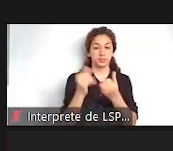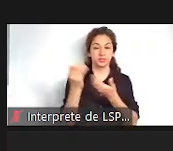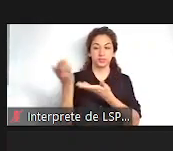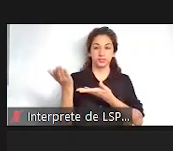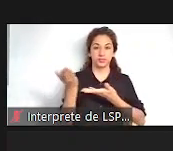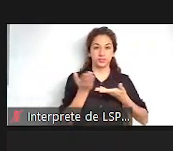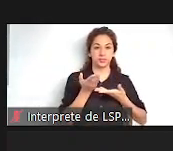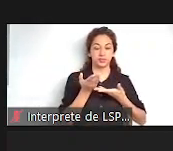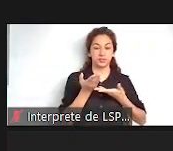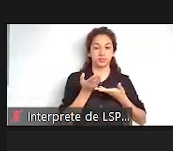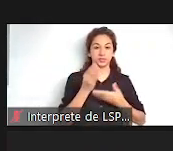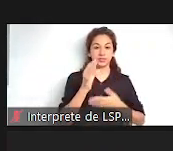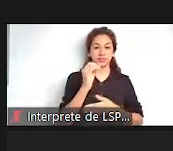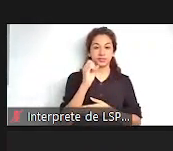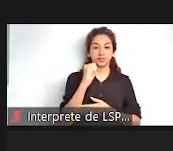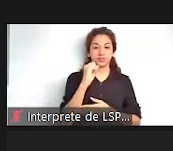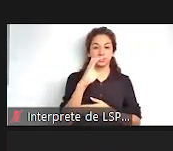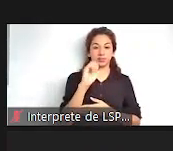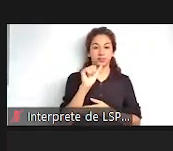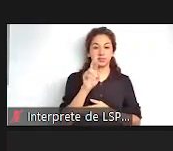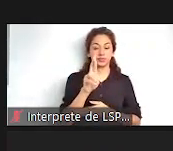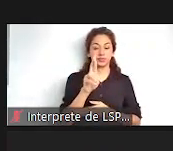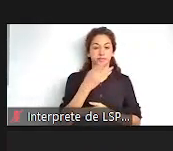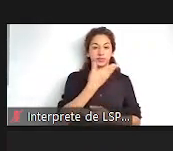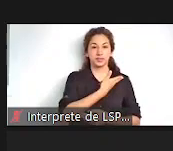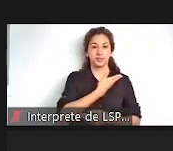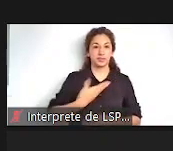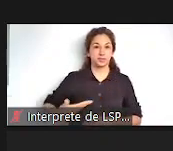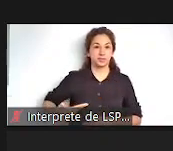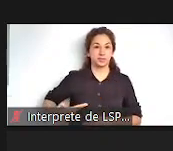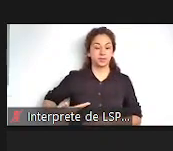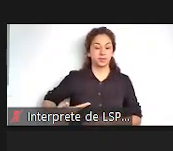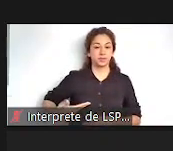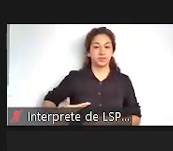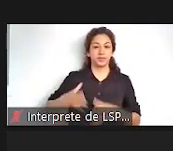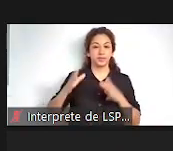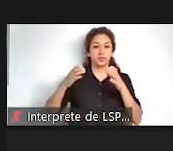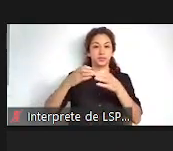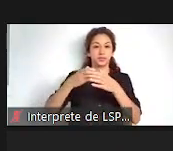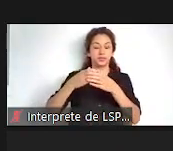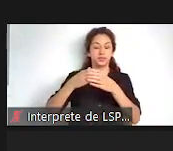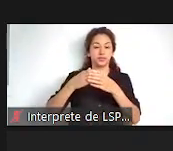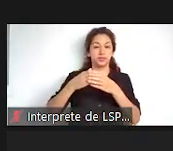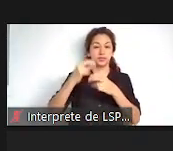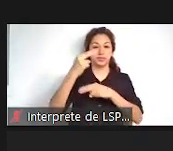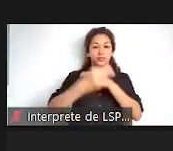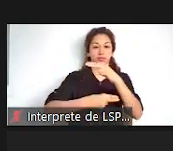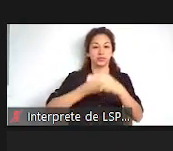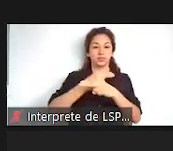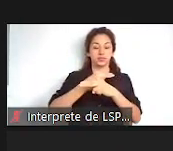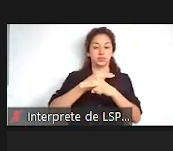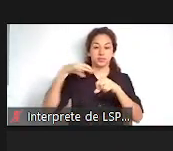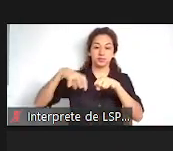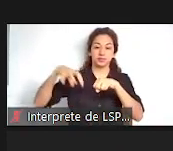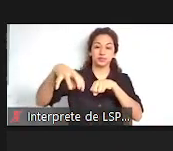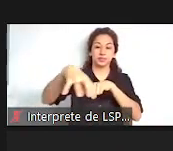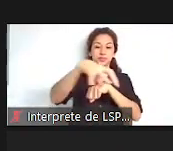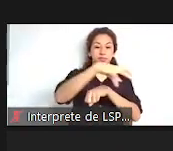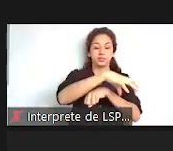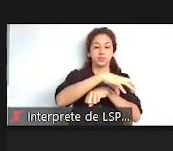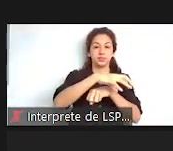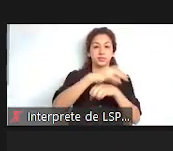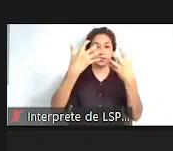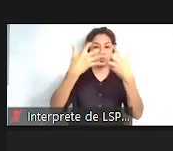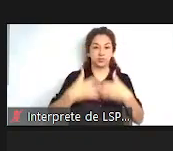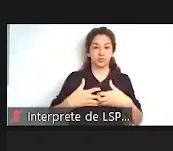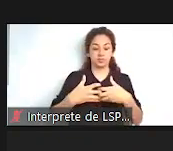coming up we would like to and the floor to mr ross caipo the president of the national confederation of